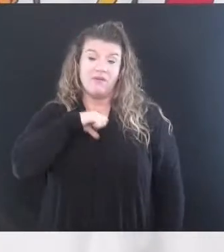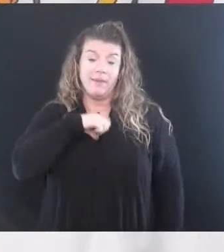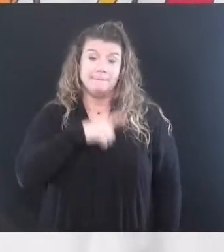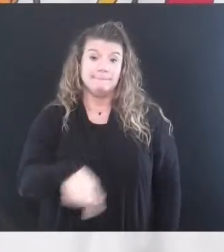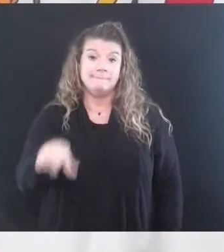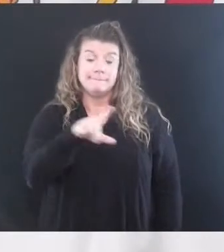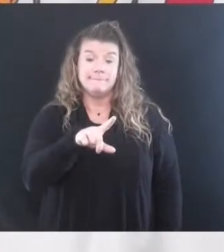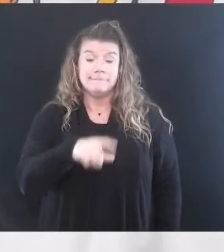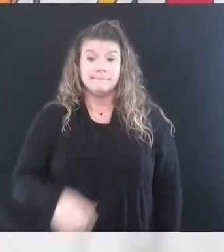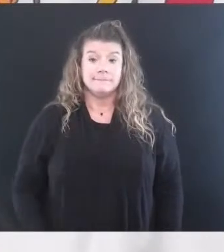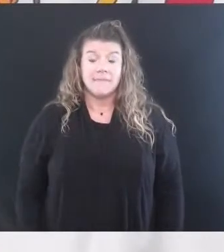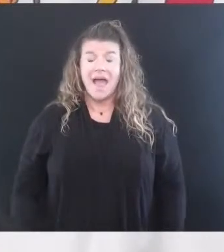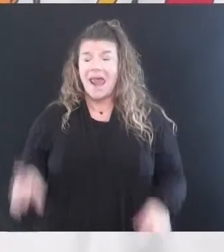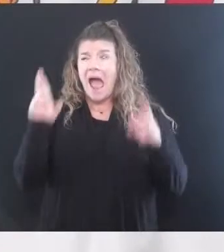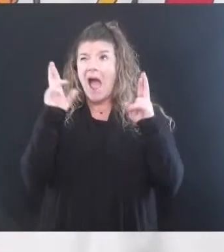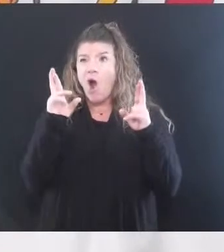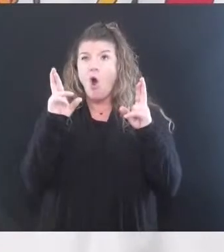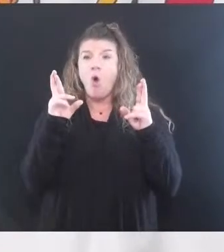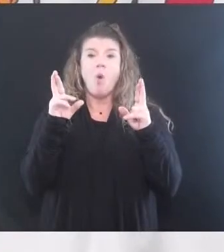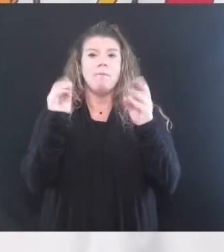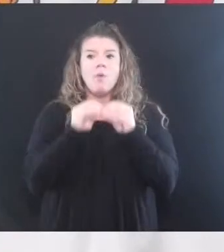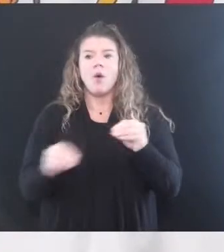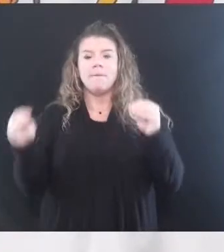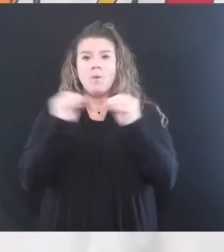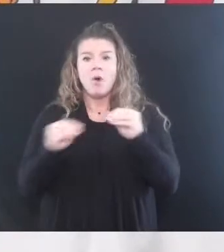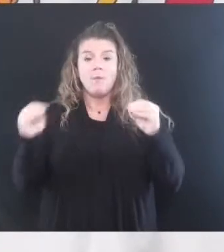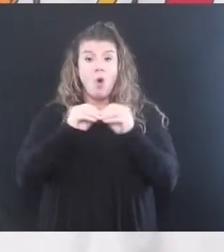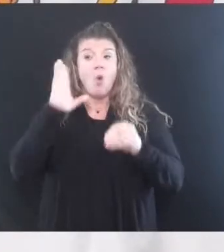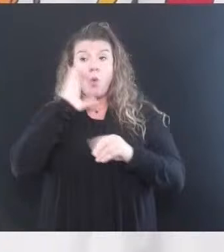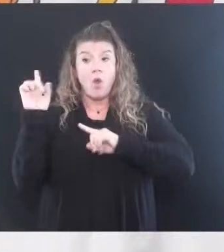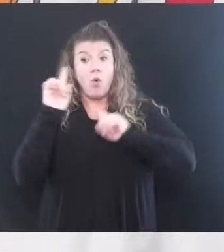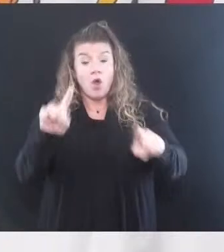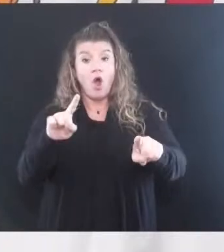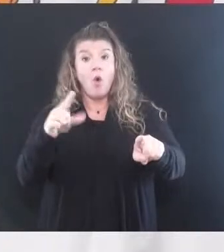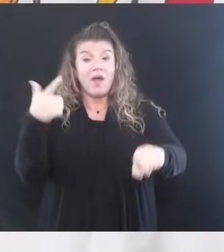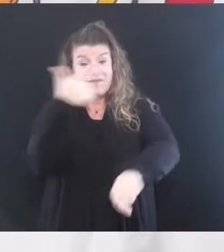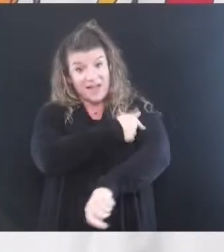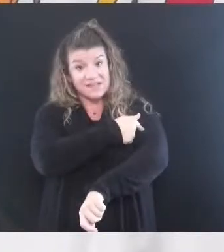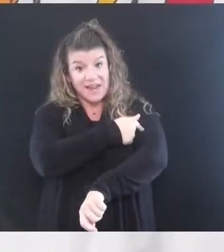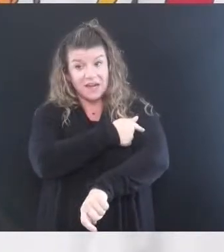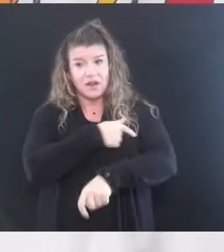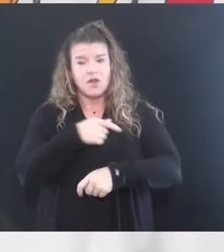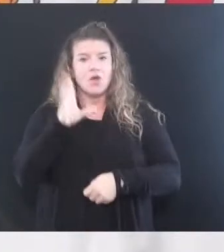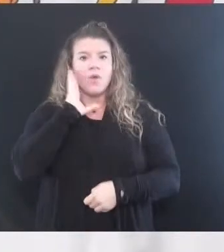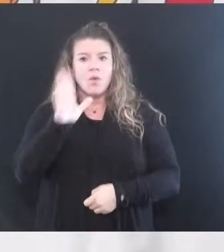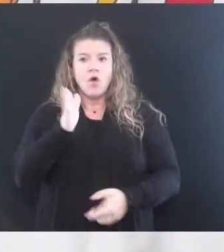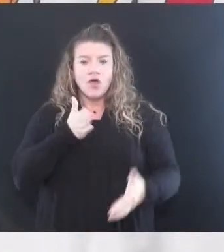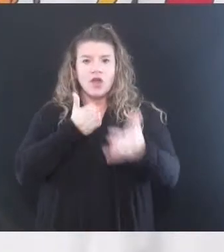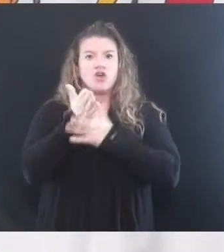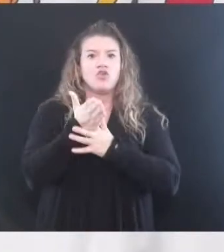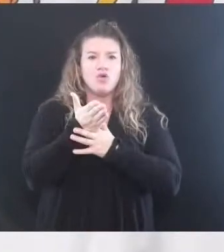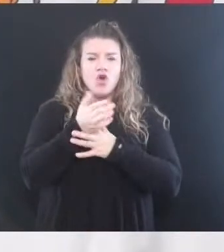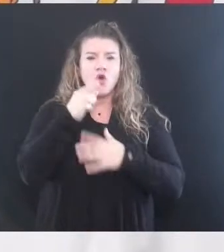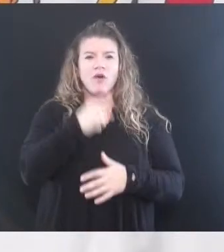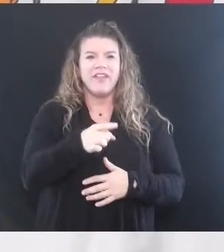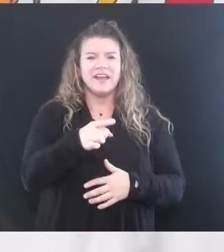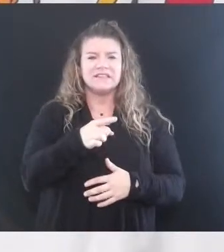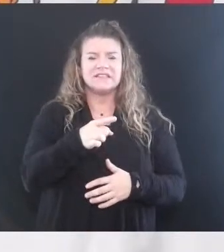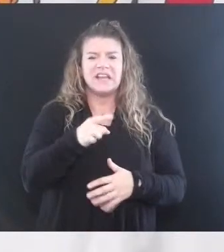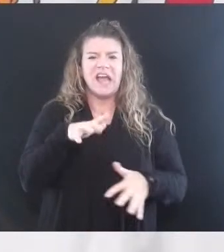them. And you know, I hope to goodness that more and more will get vaccinated, and that we'll get through this reluctancy